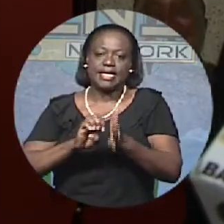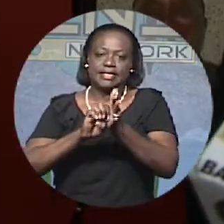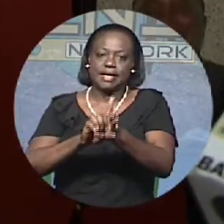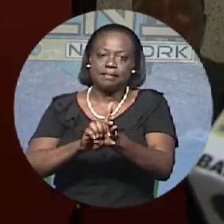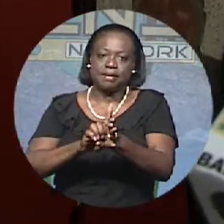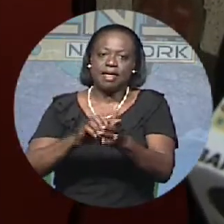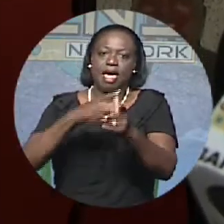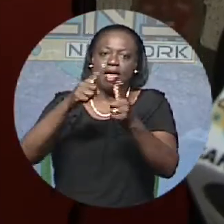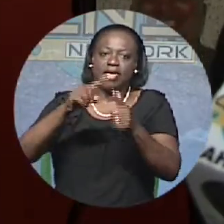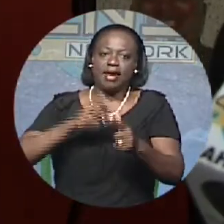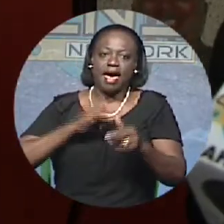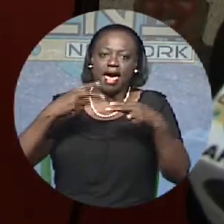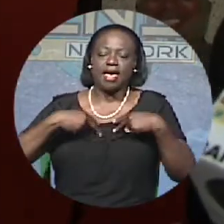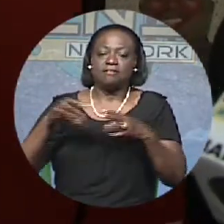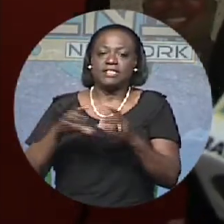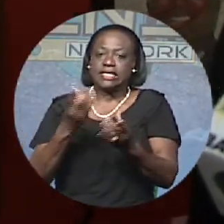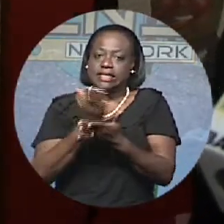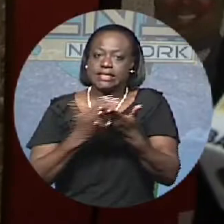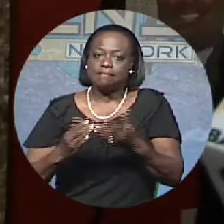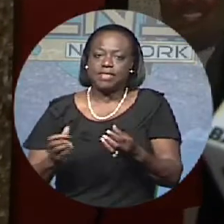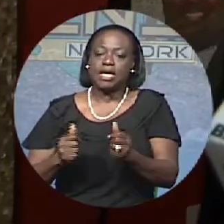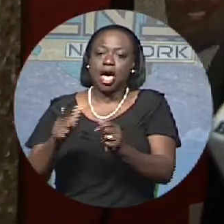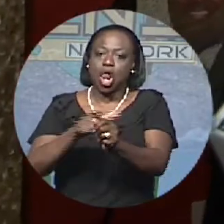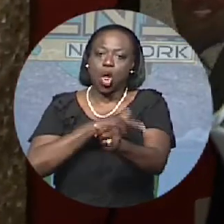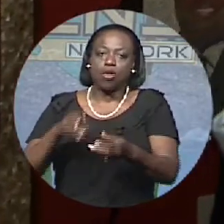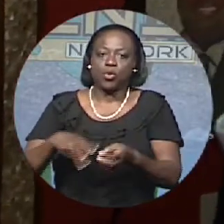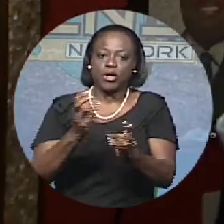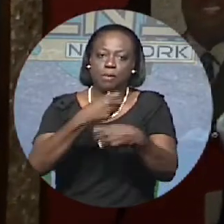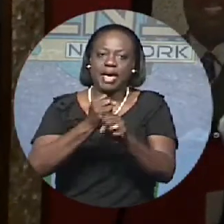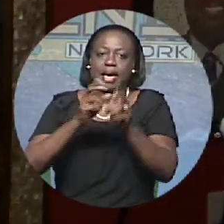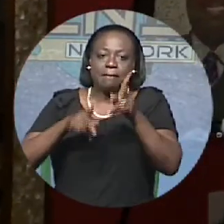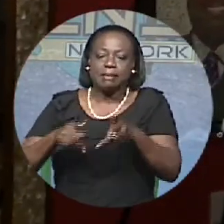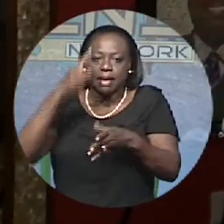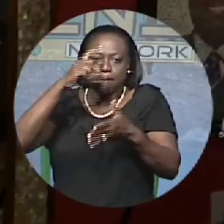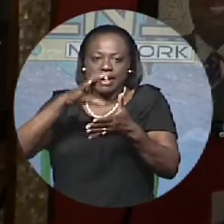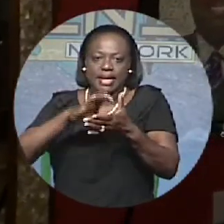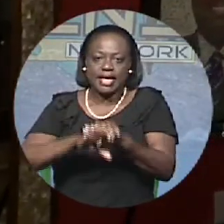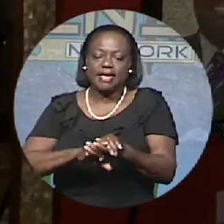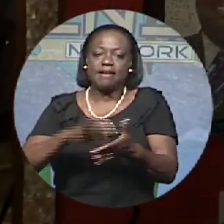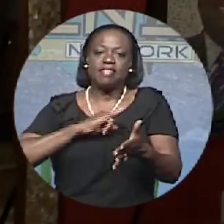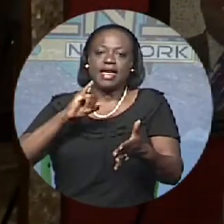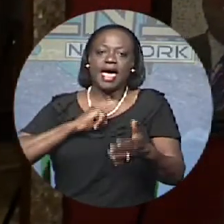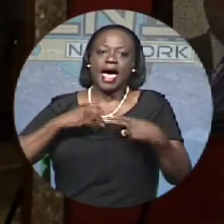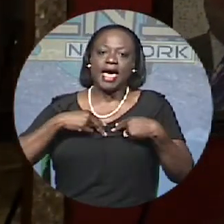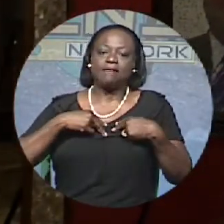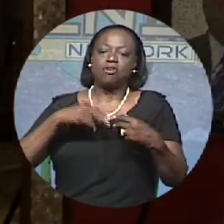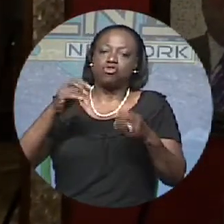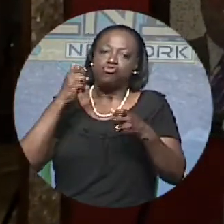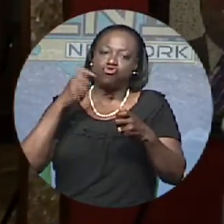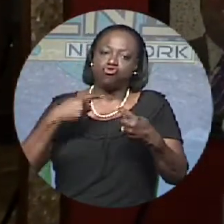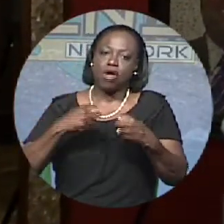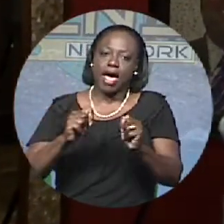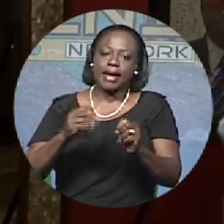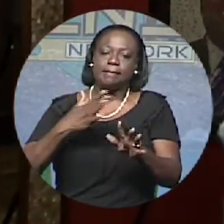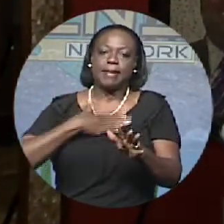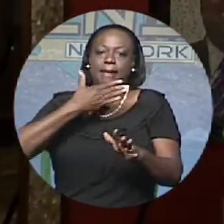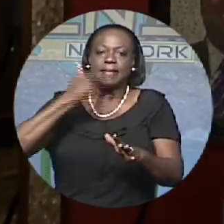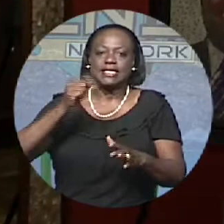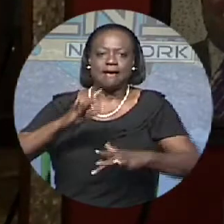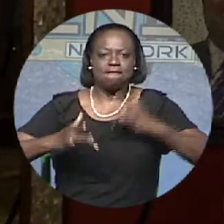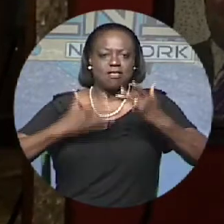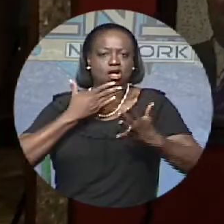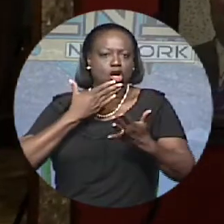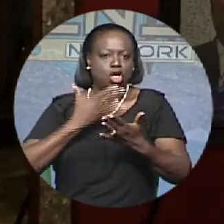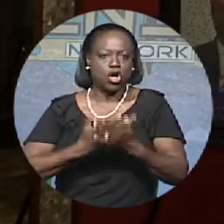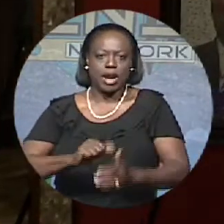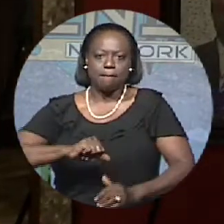means I've done something along the way that make people believe that I've tried my best. And so I feel good about that. And